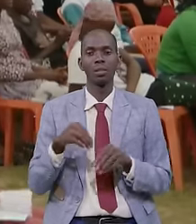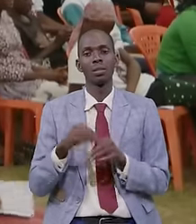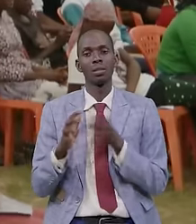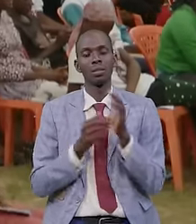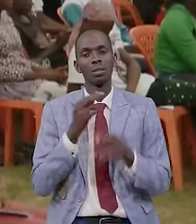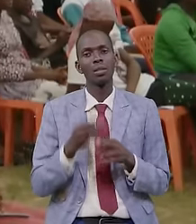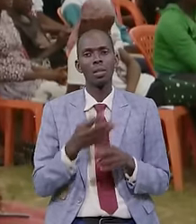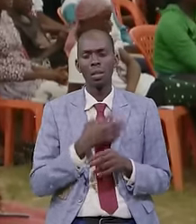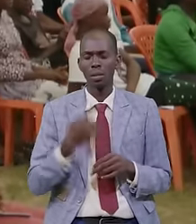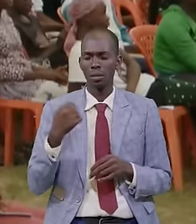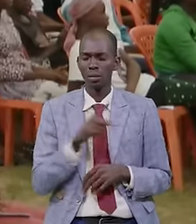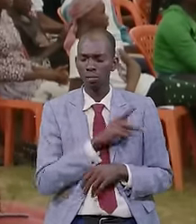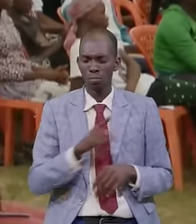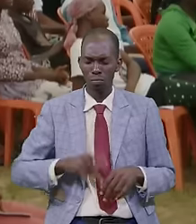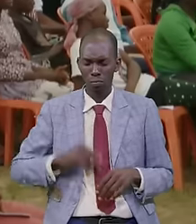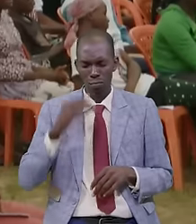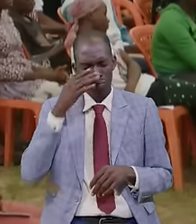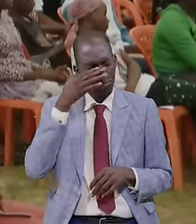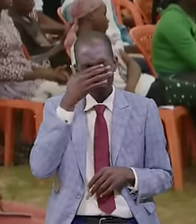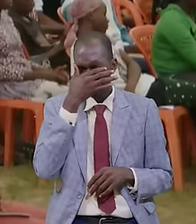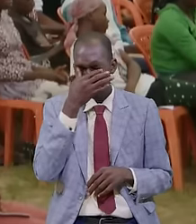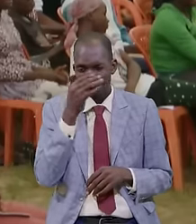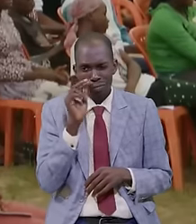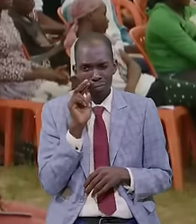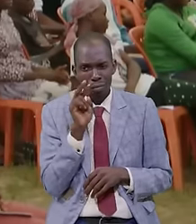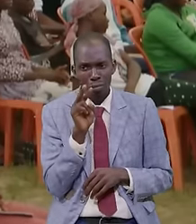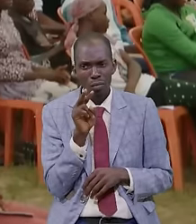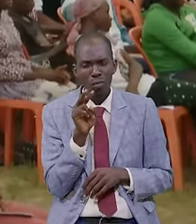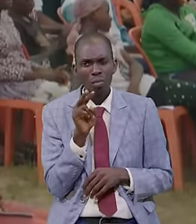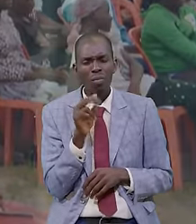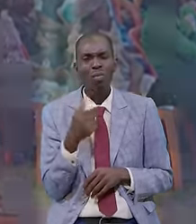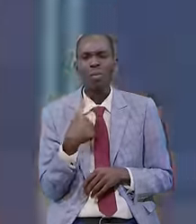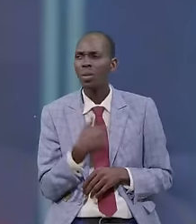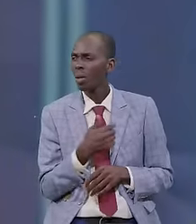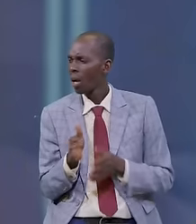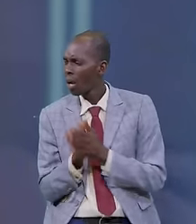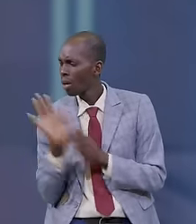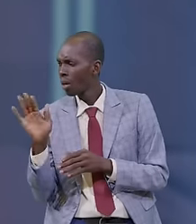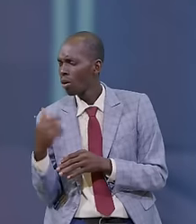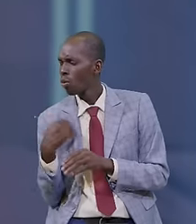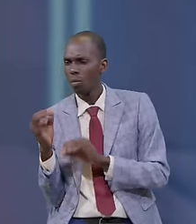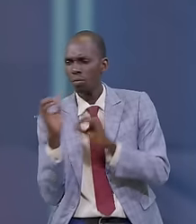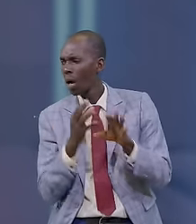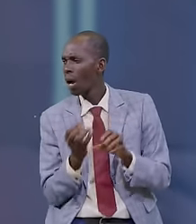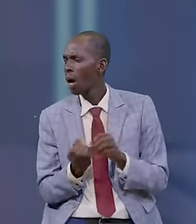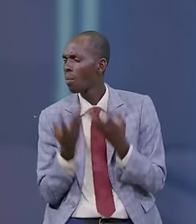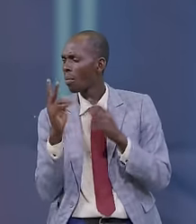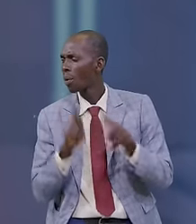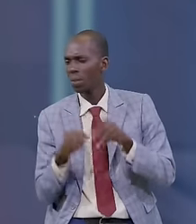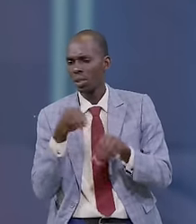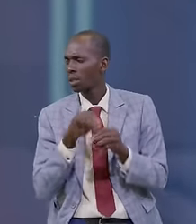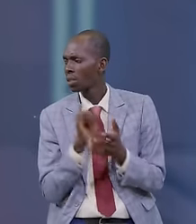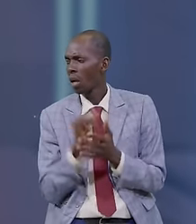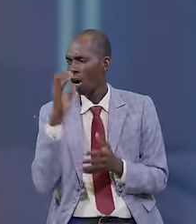to look and said, did we not throw three men into that furnace? I see